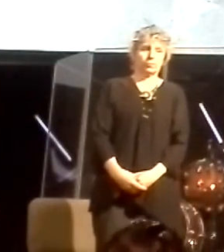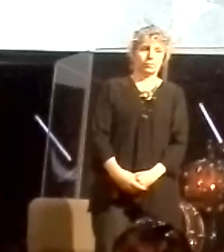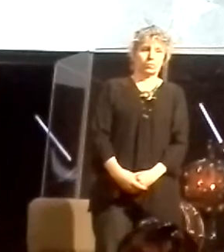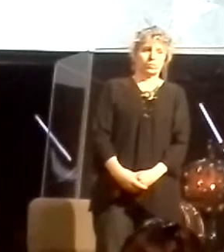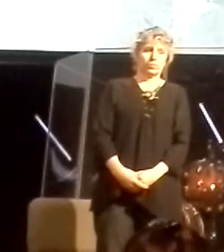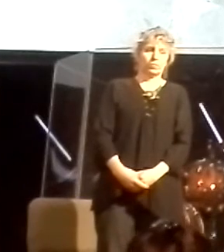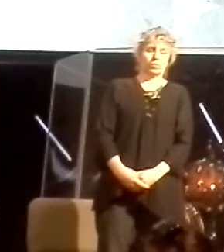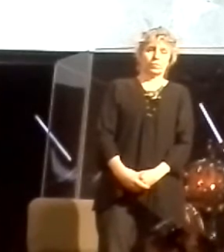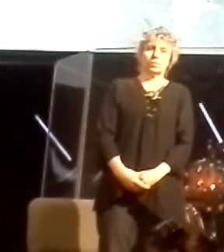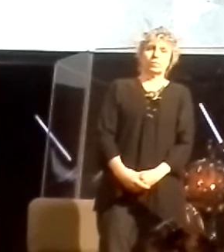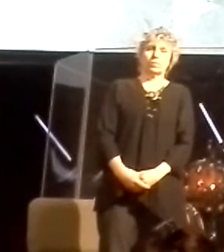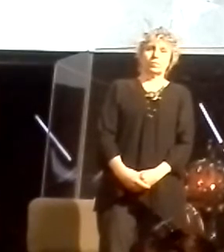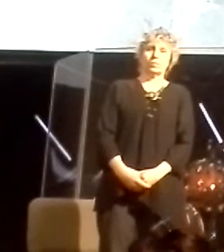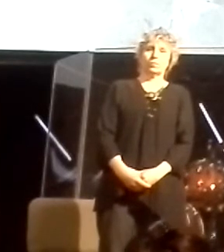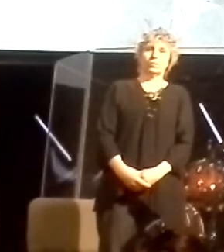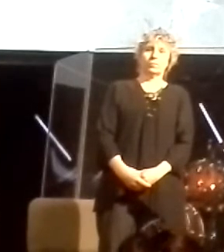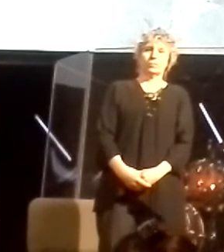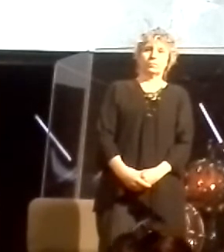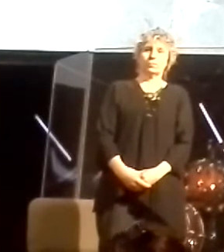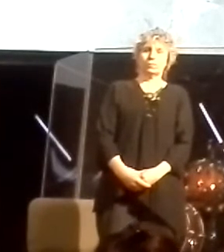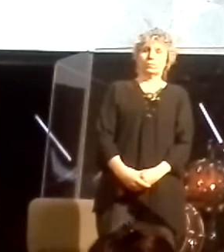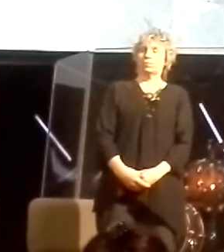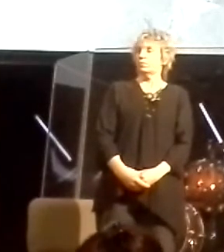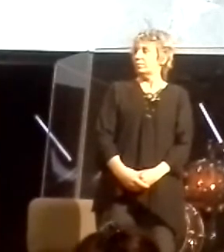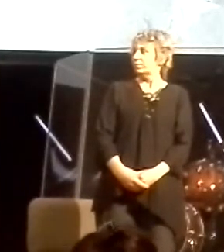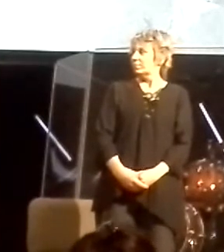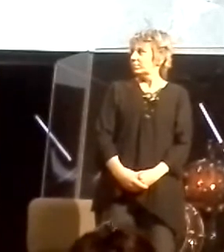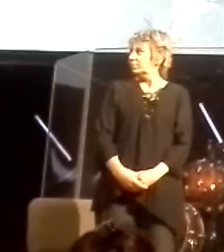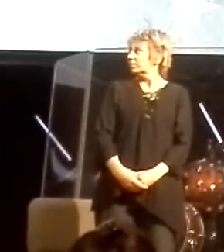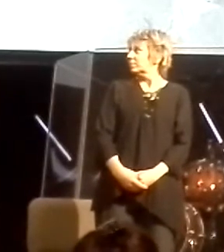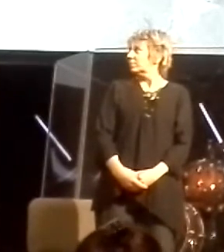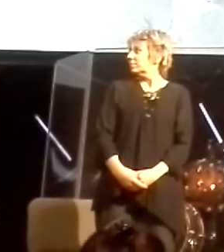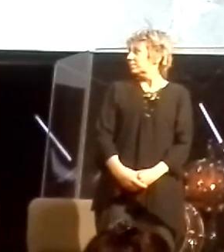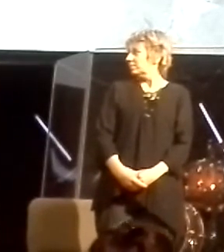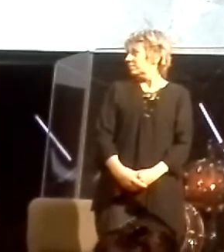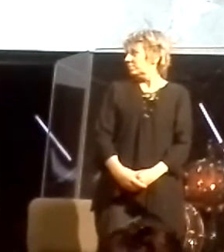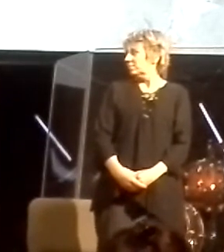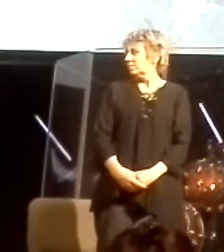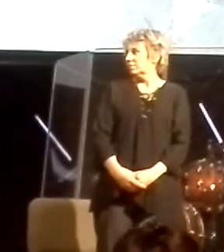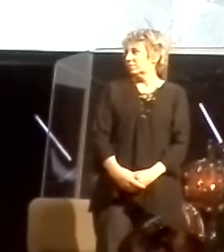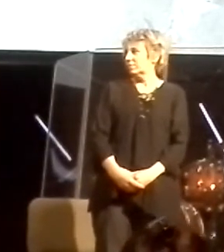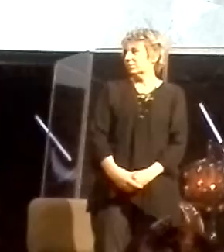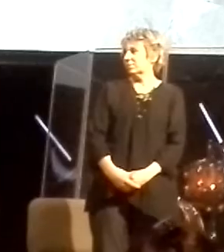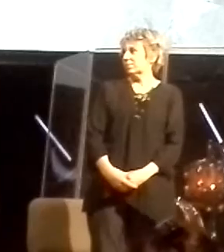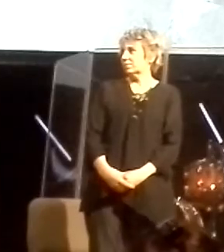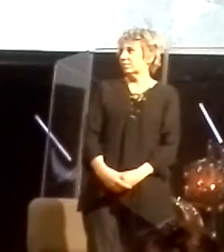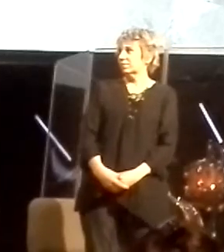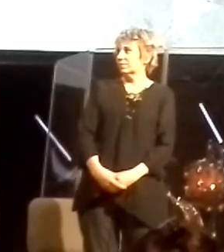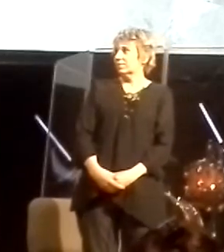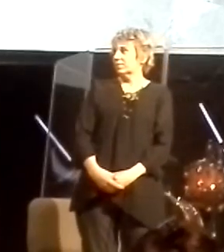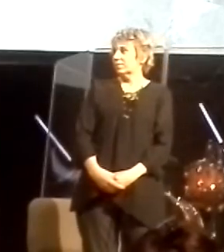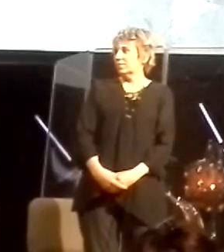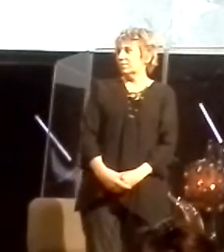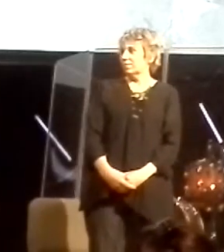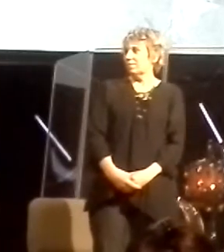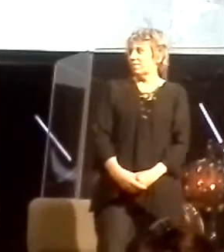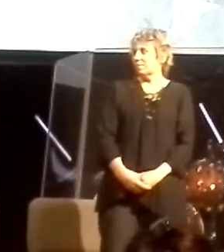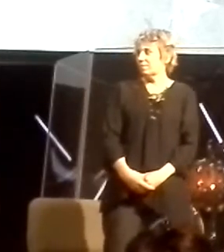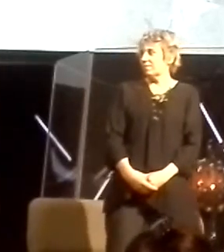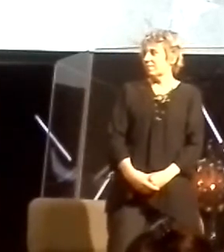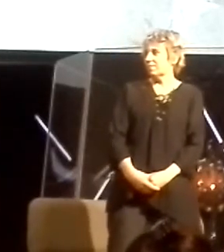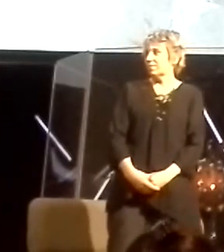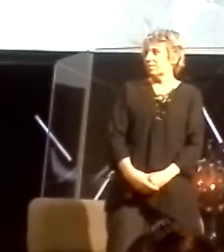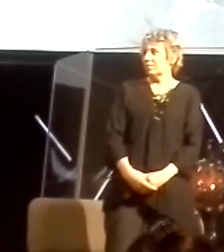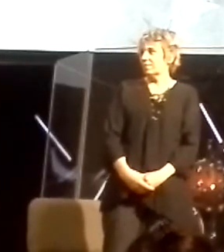I've denied you with my very lips God, I